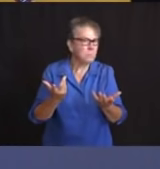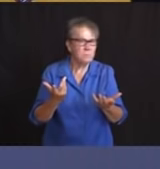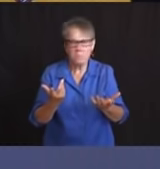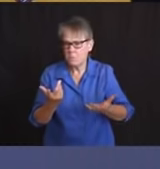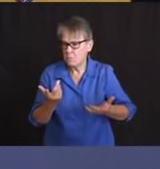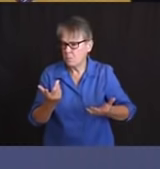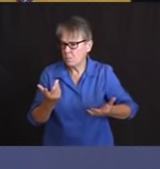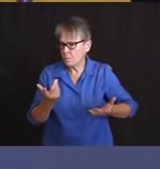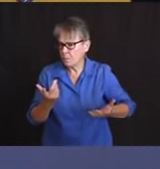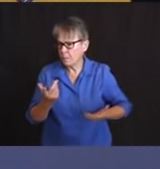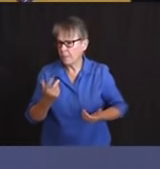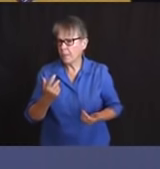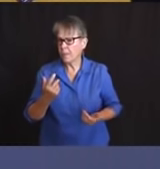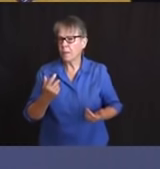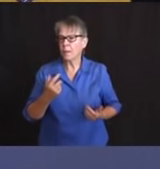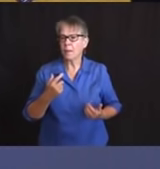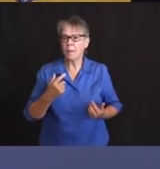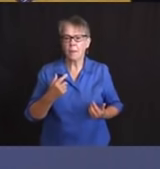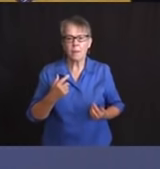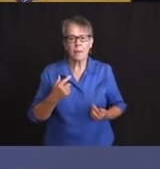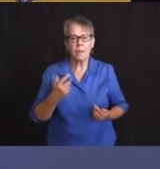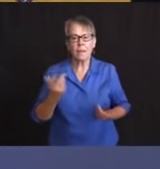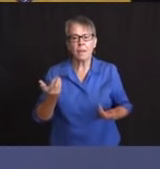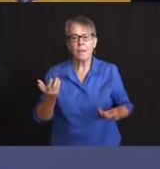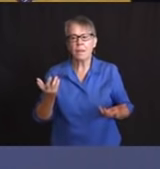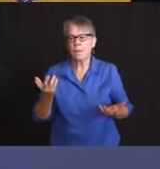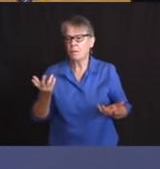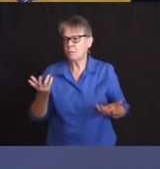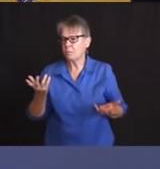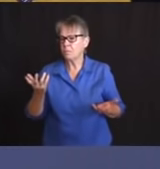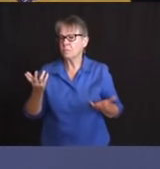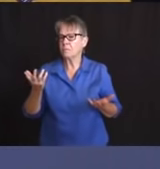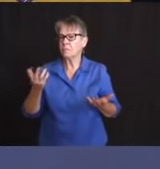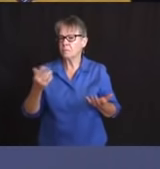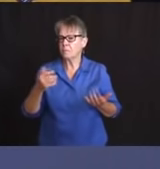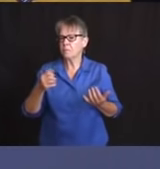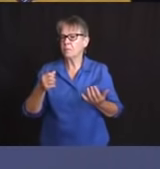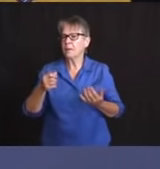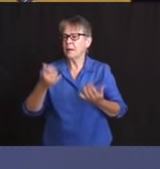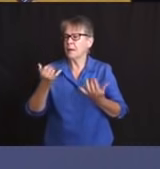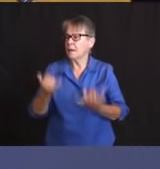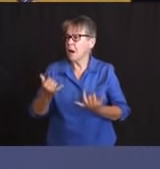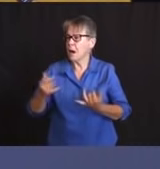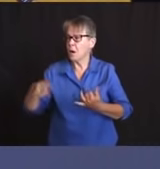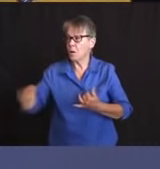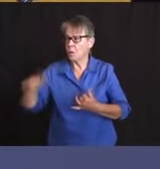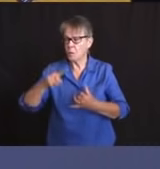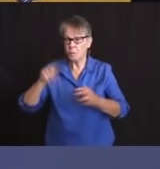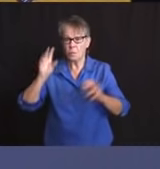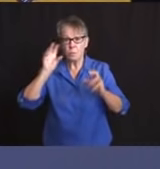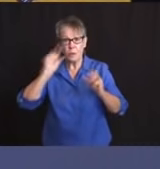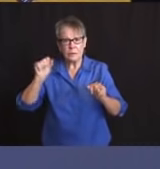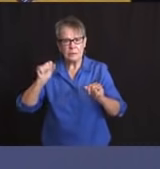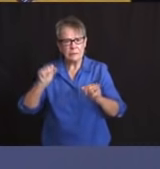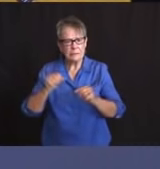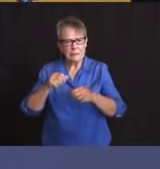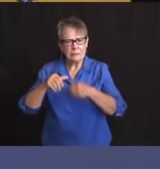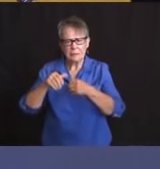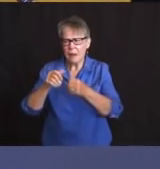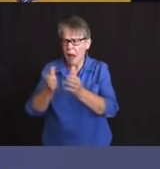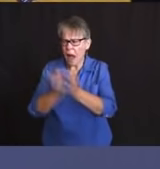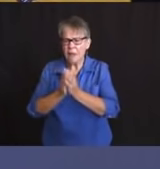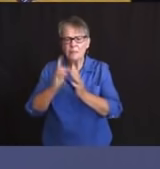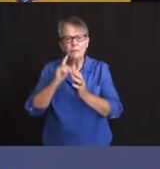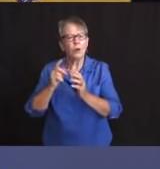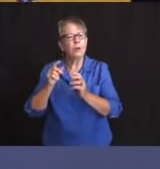them? Will districts need to get approval before starting the school year, or do you anticipate some will still be waiting for final approval on the first day of